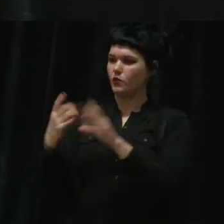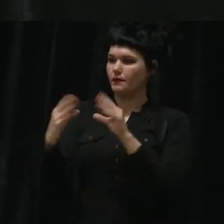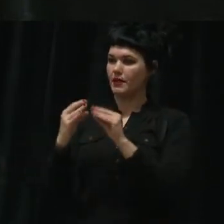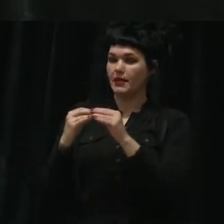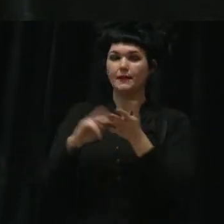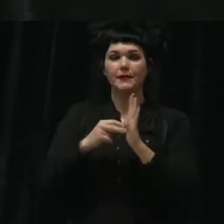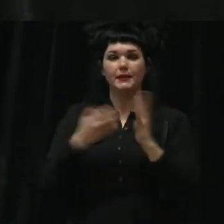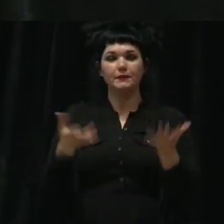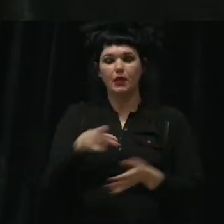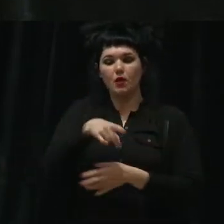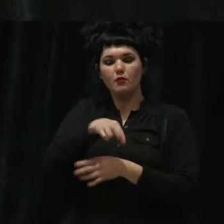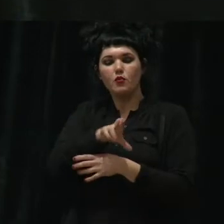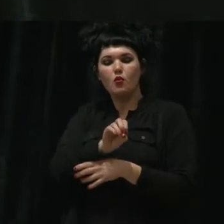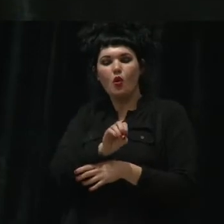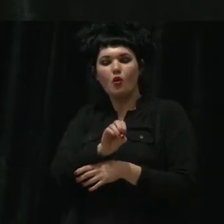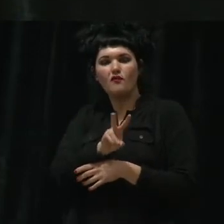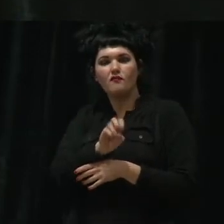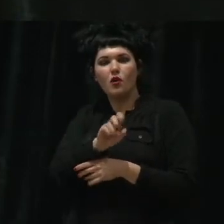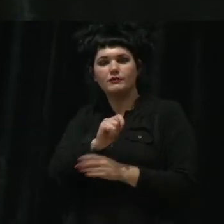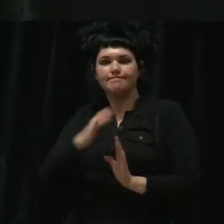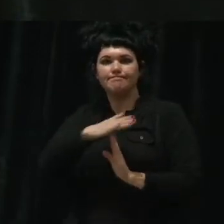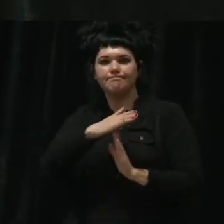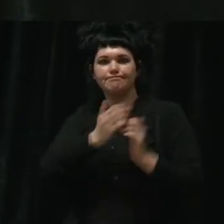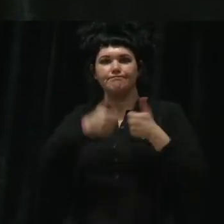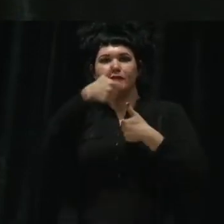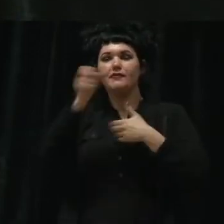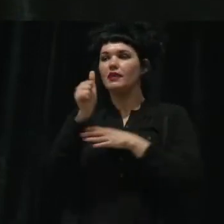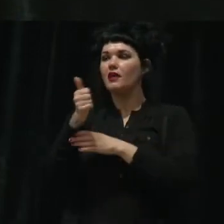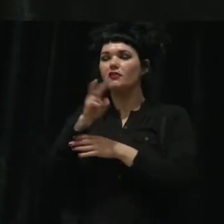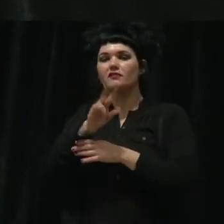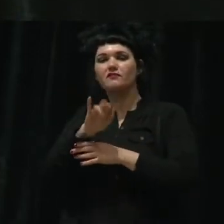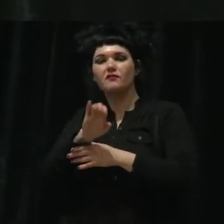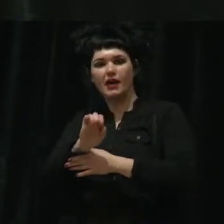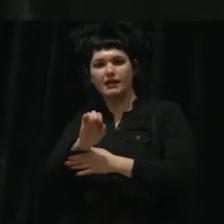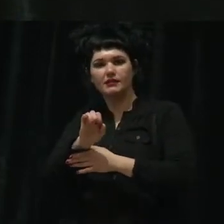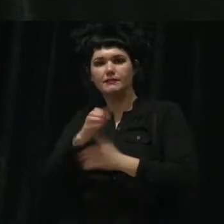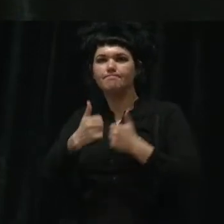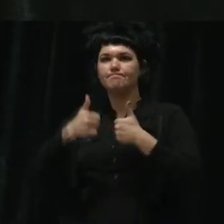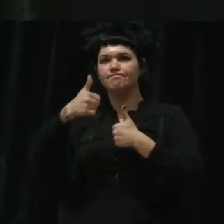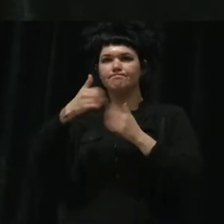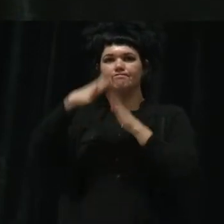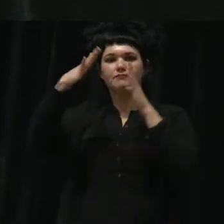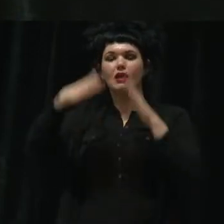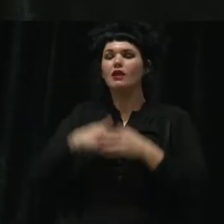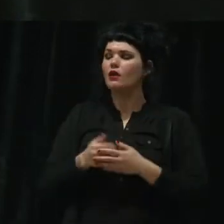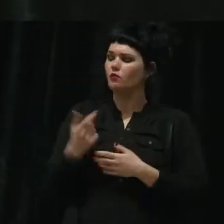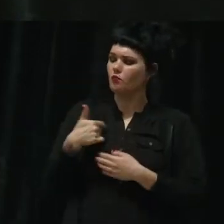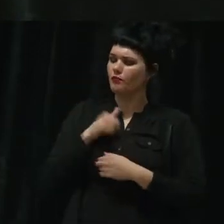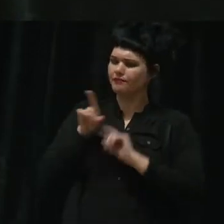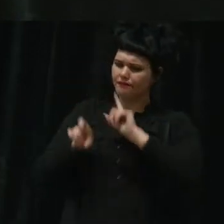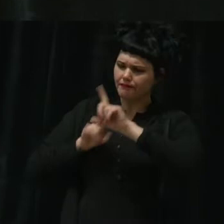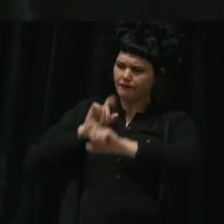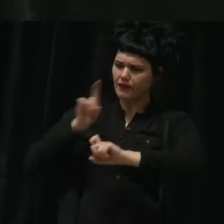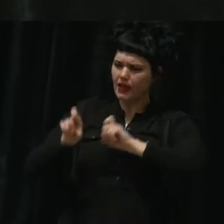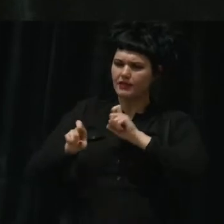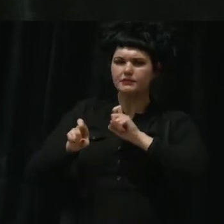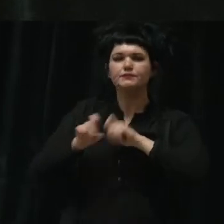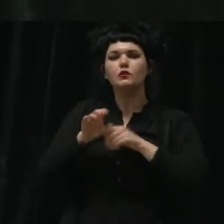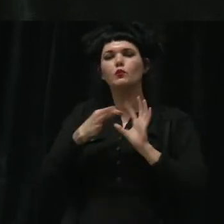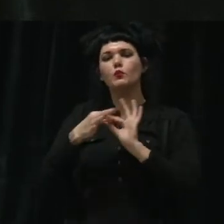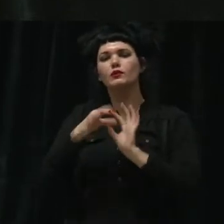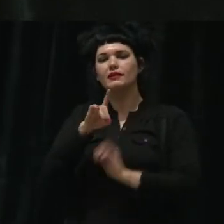provost and the other vice provosts, including myself, ask questions that are focused on DEI. You